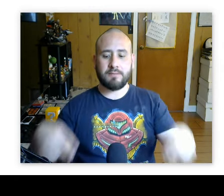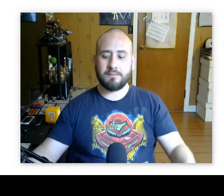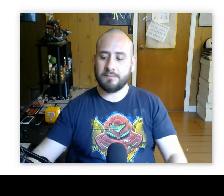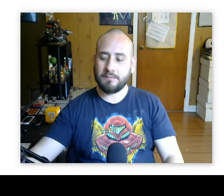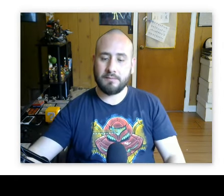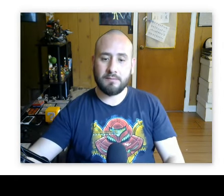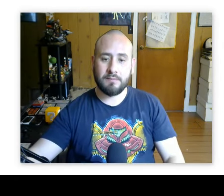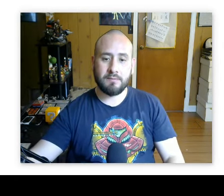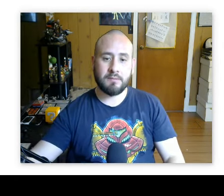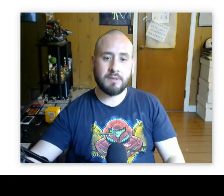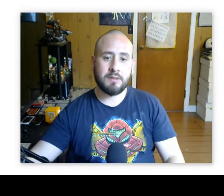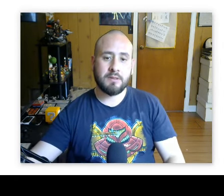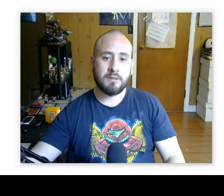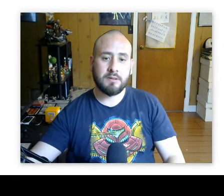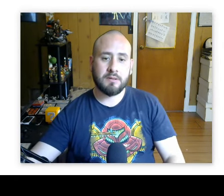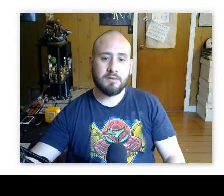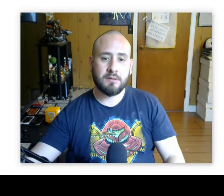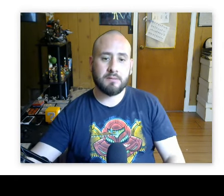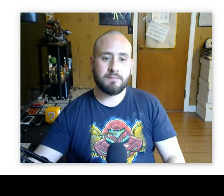Pretzel.